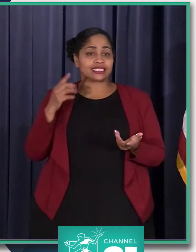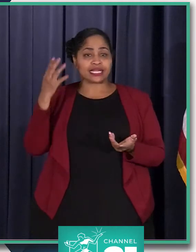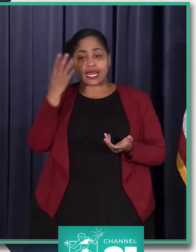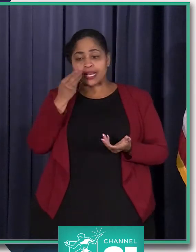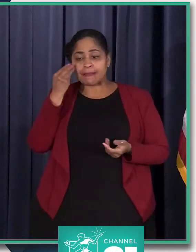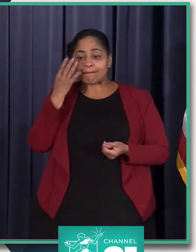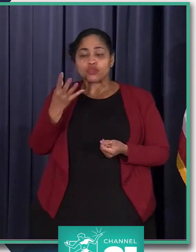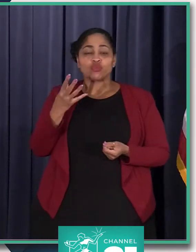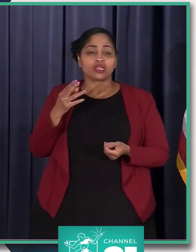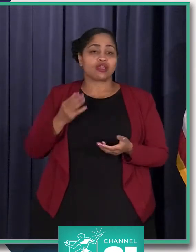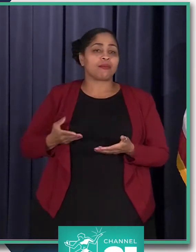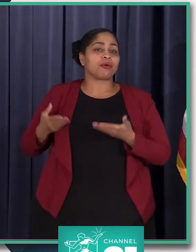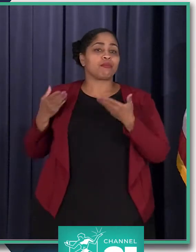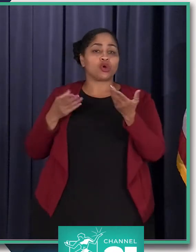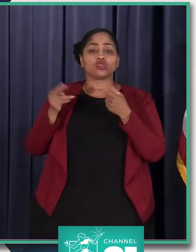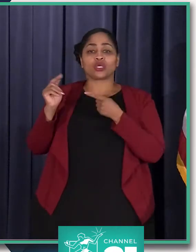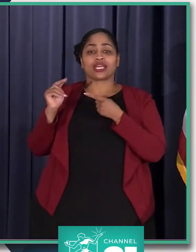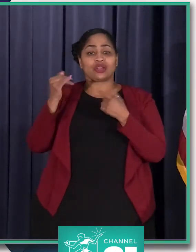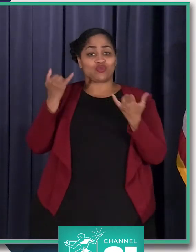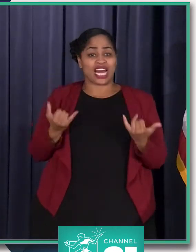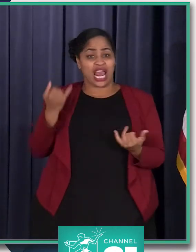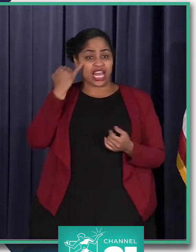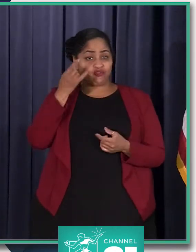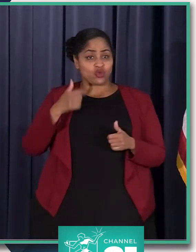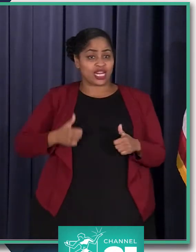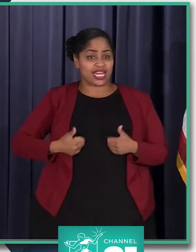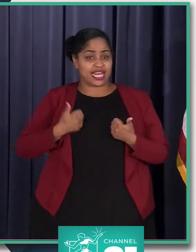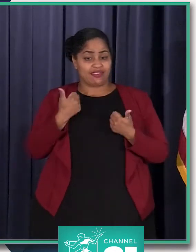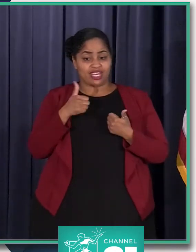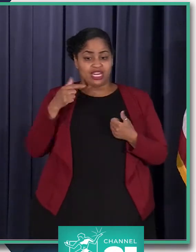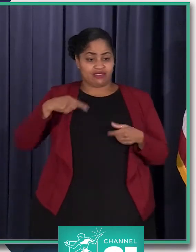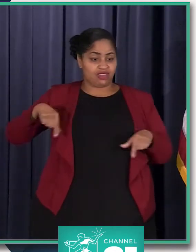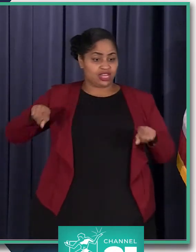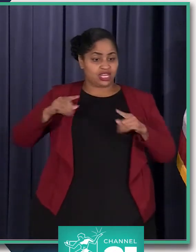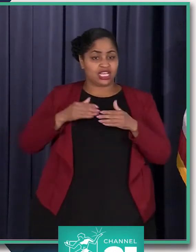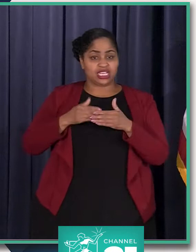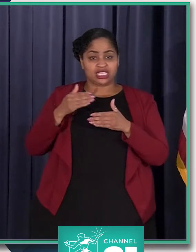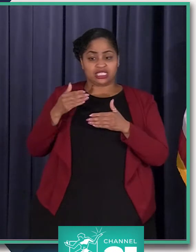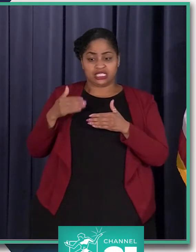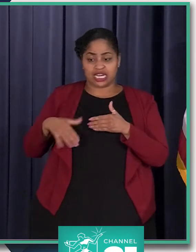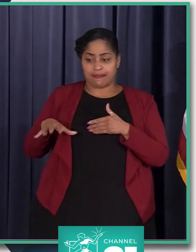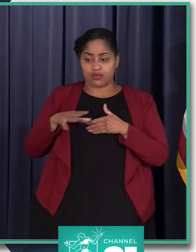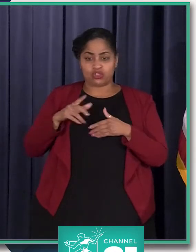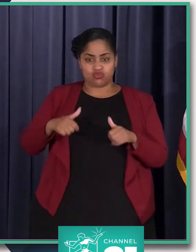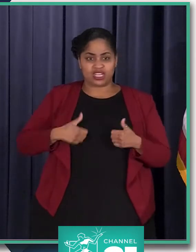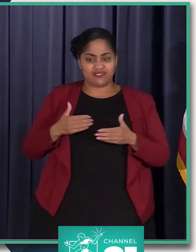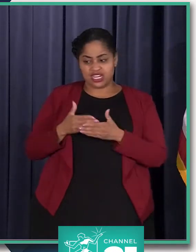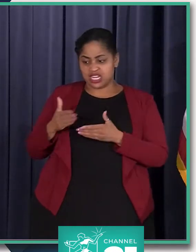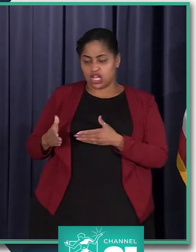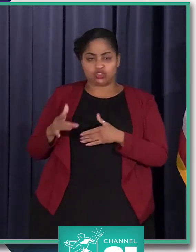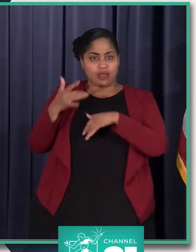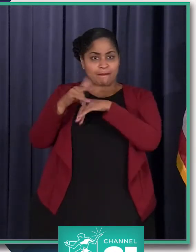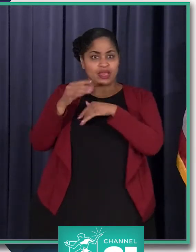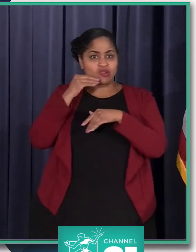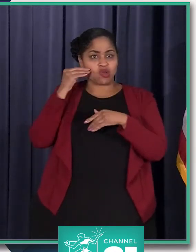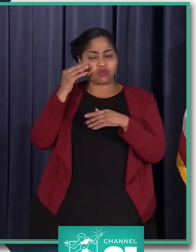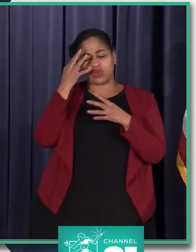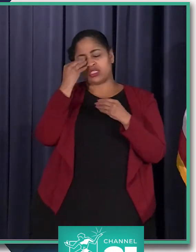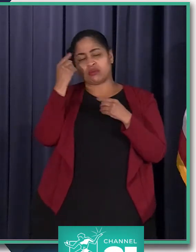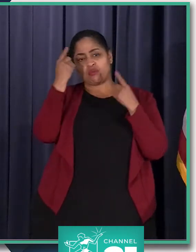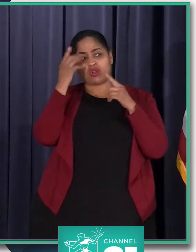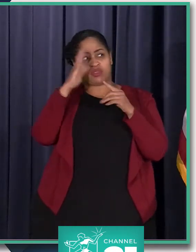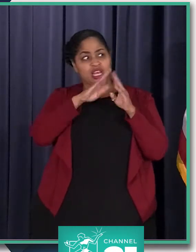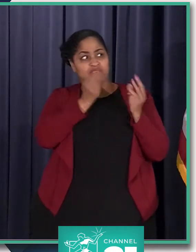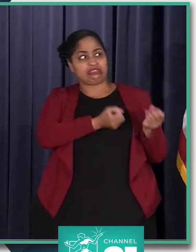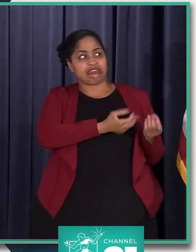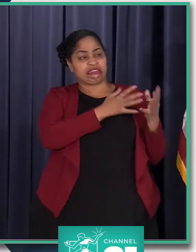of Proposal N. Right now, if you live in one of these neighborhoods and you live next to an abandoned house, you go to sleep at night wondering if that